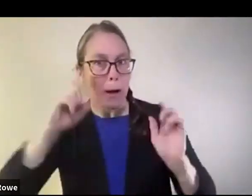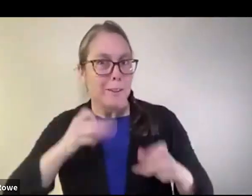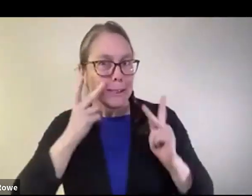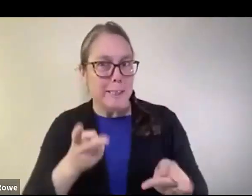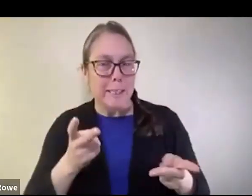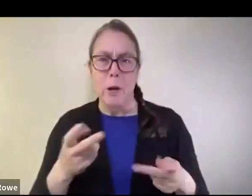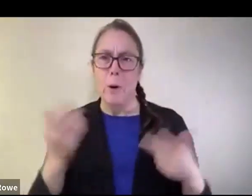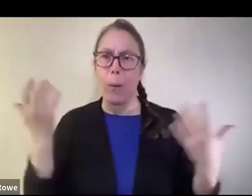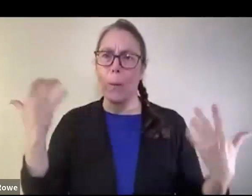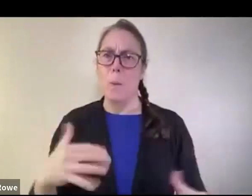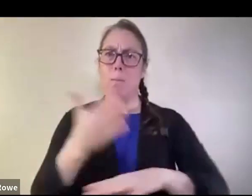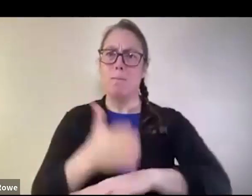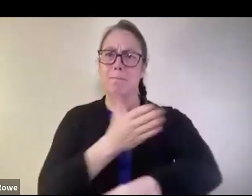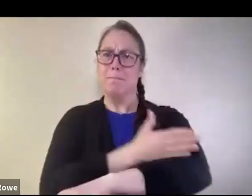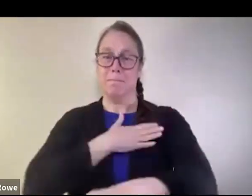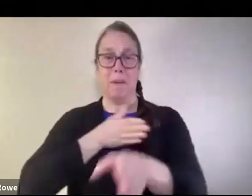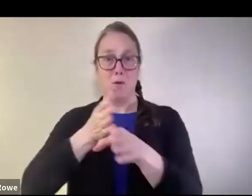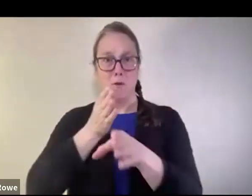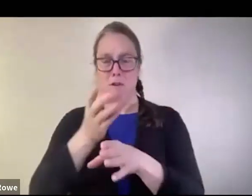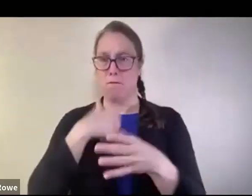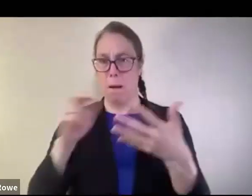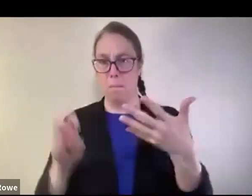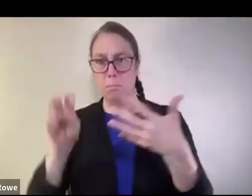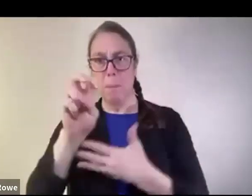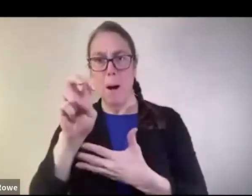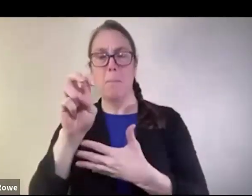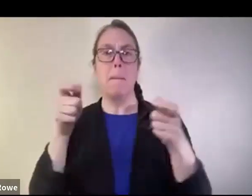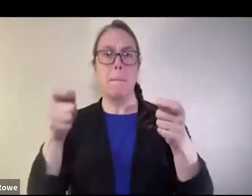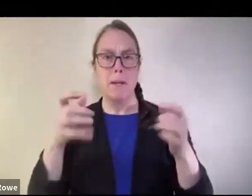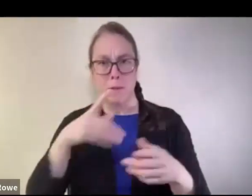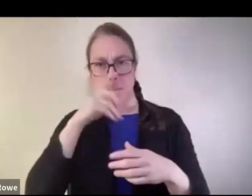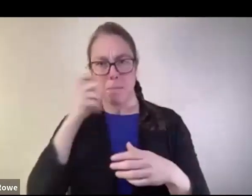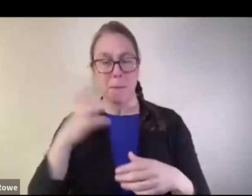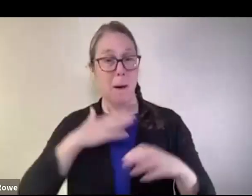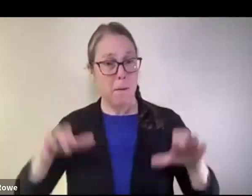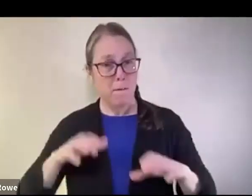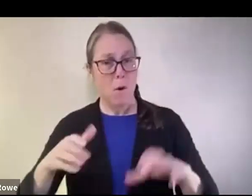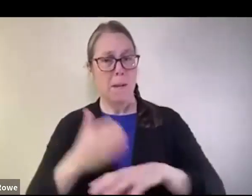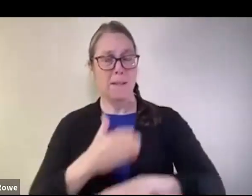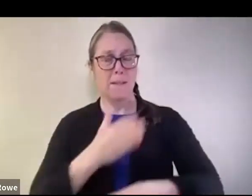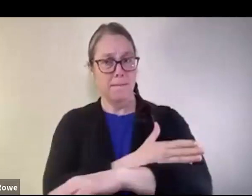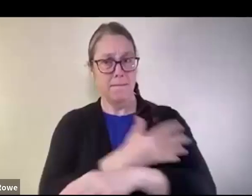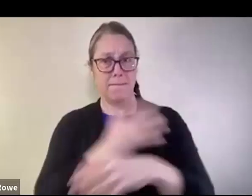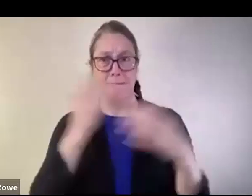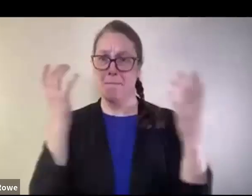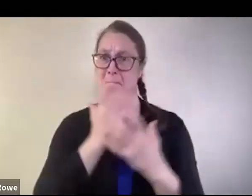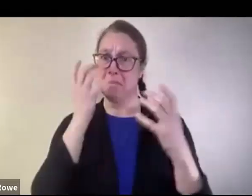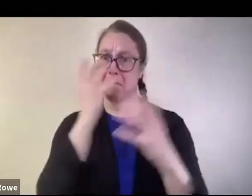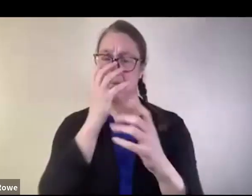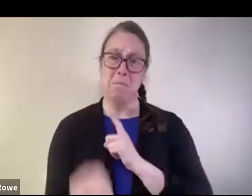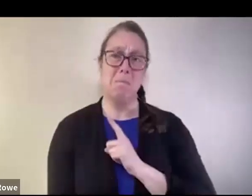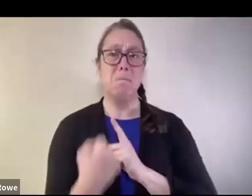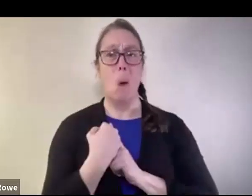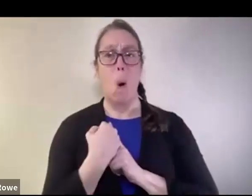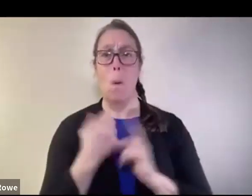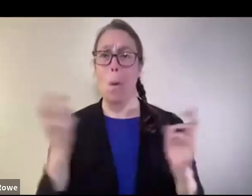it helped my career. I went straight into management because of my performance. I mean, it just really, really helped